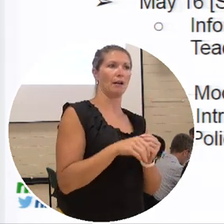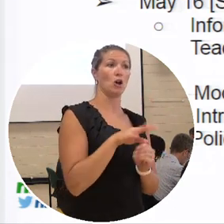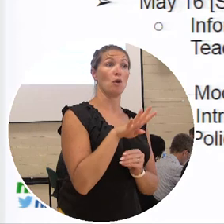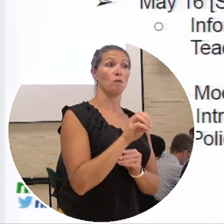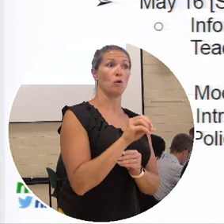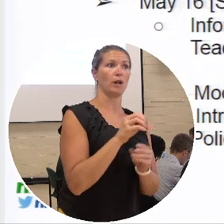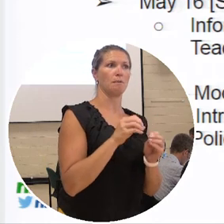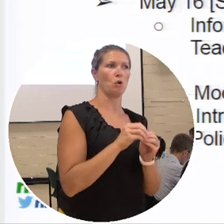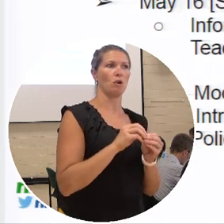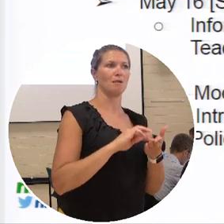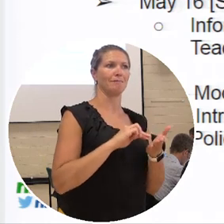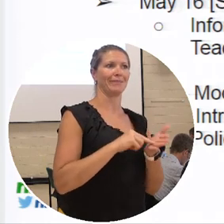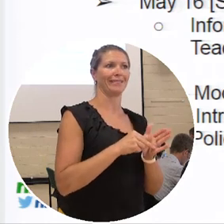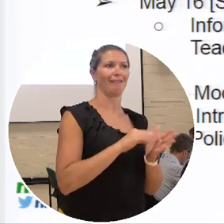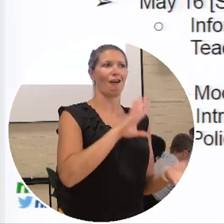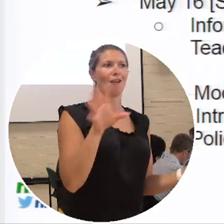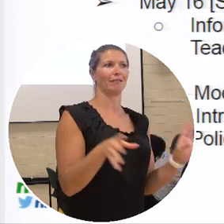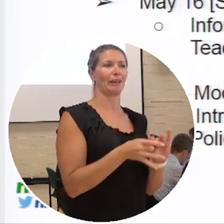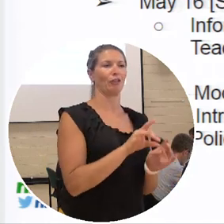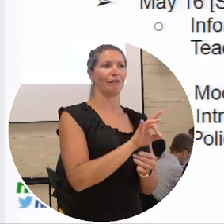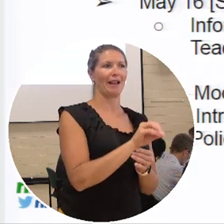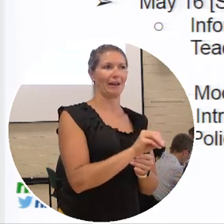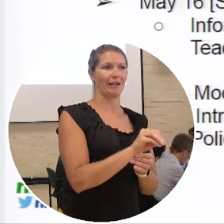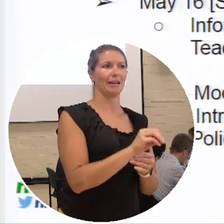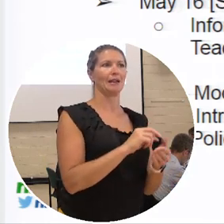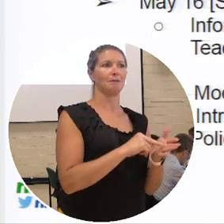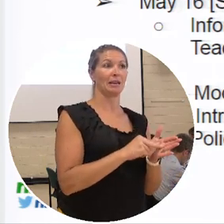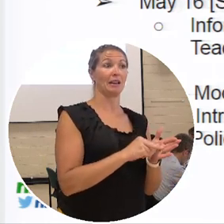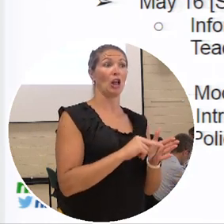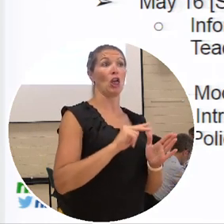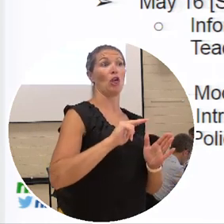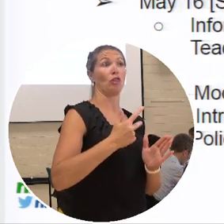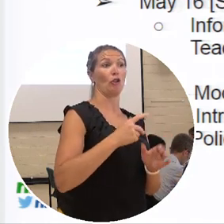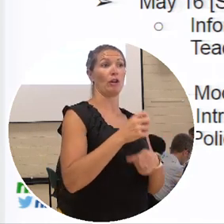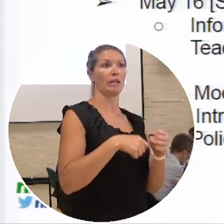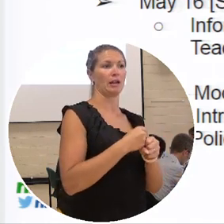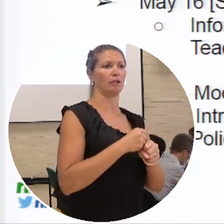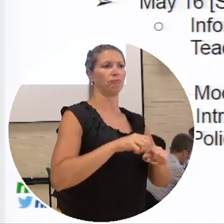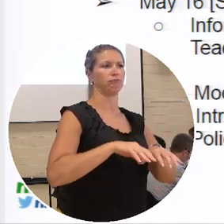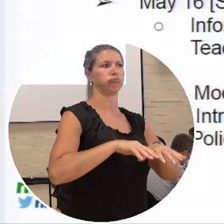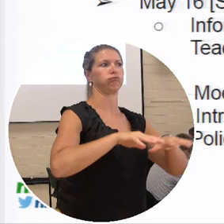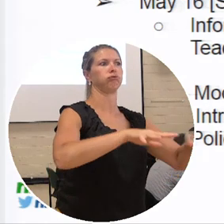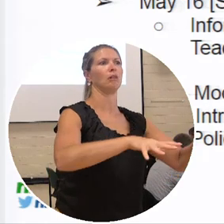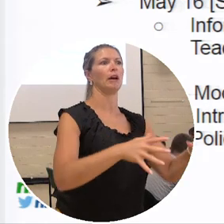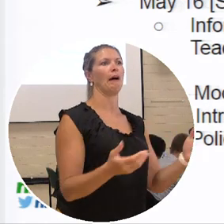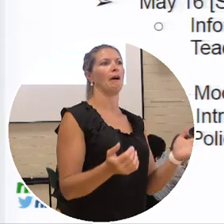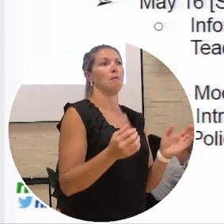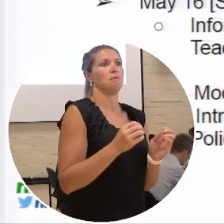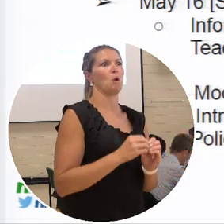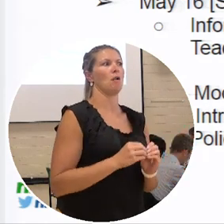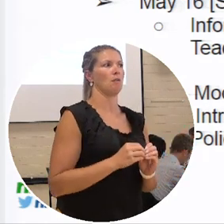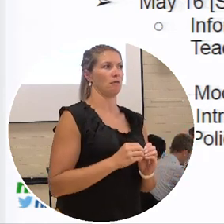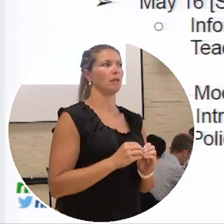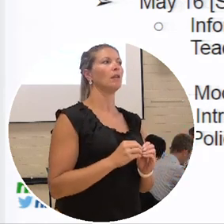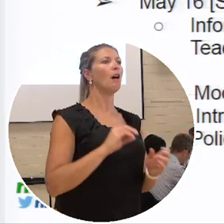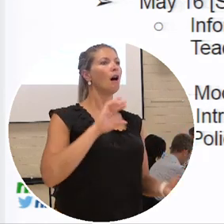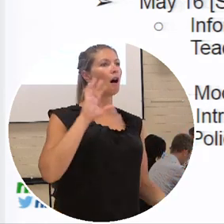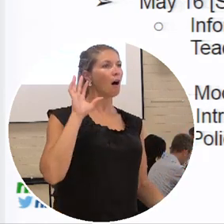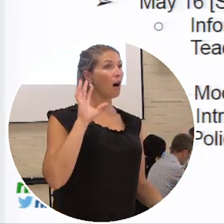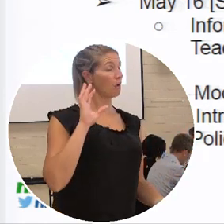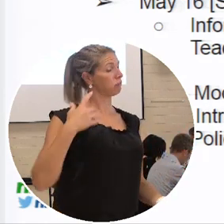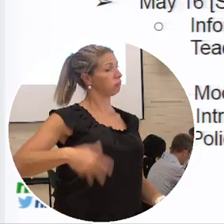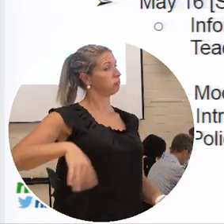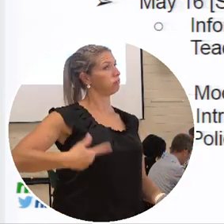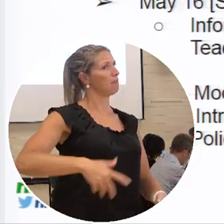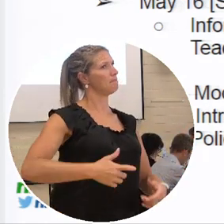with the remaining K-6 schools to follow in year three. So that's a total huge